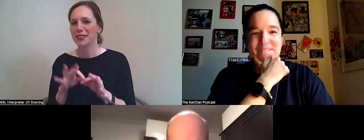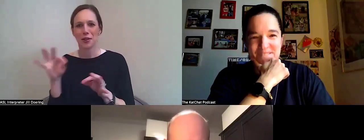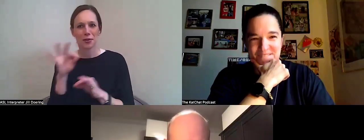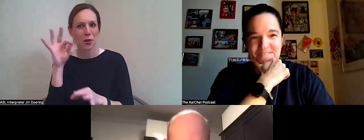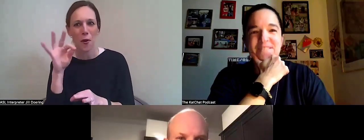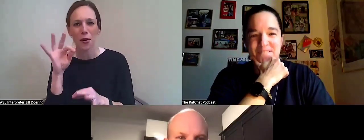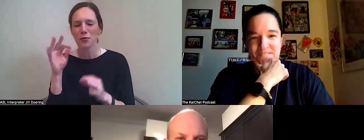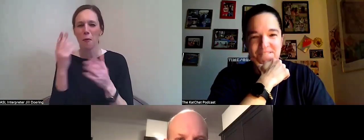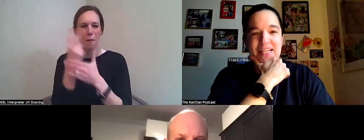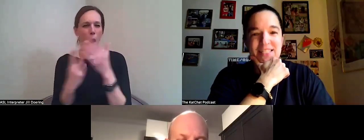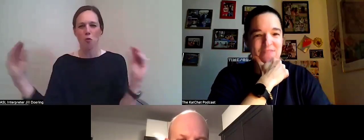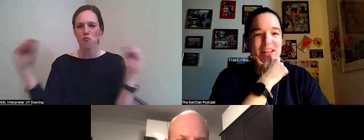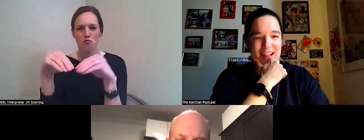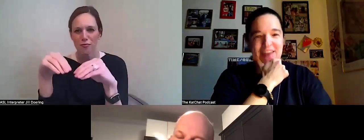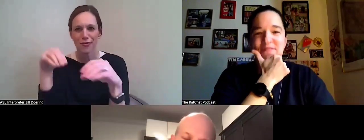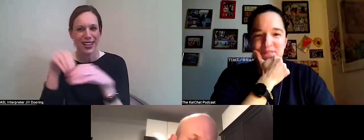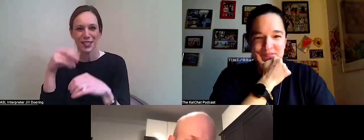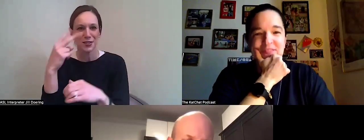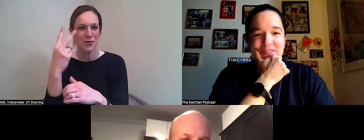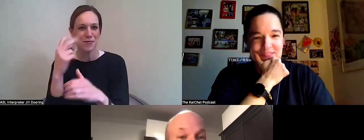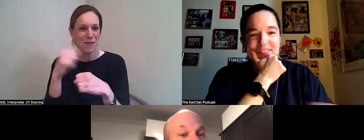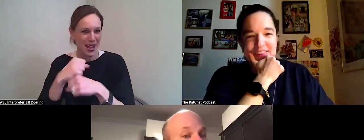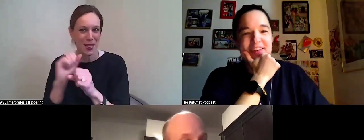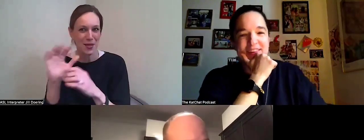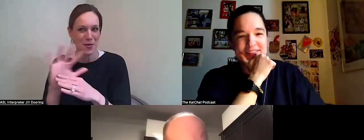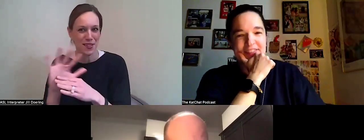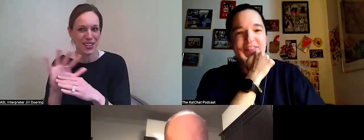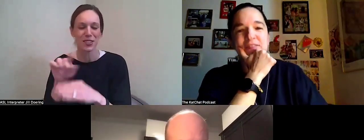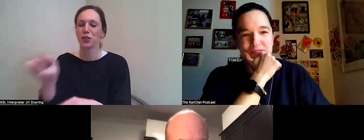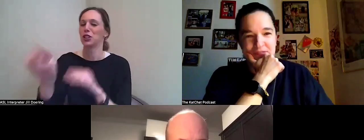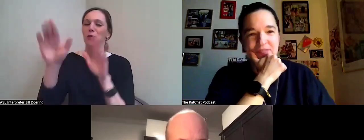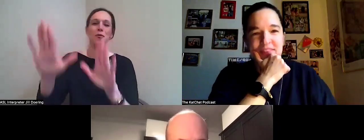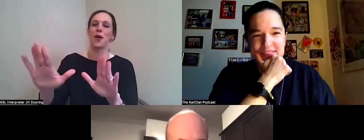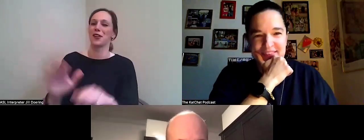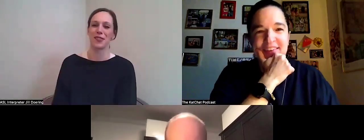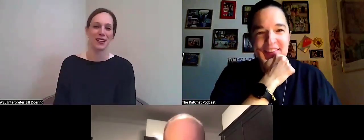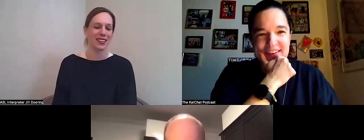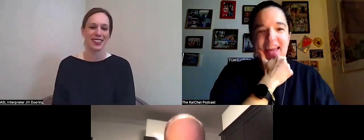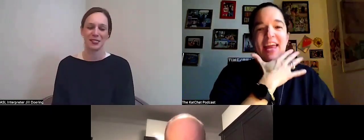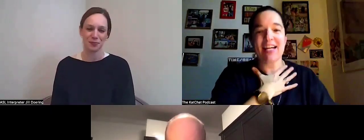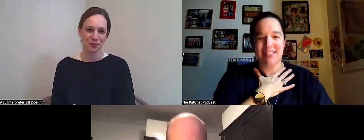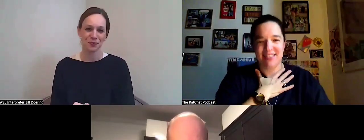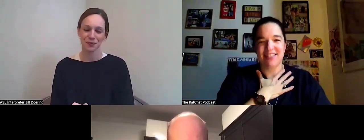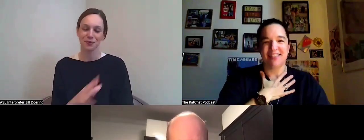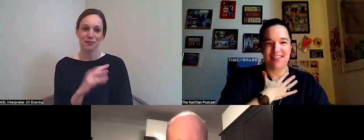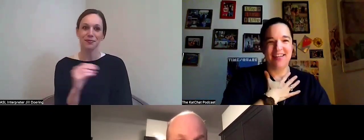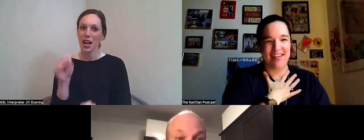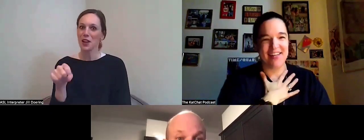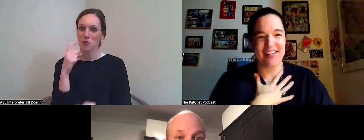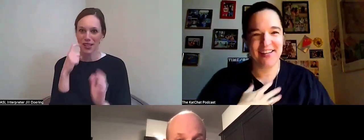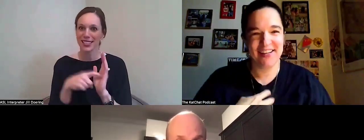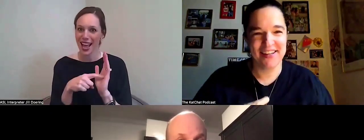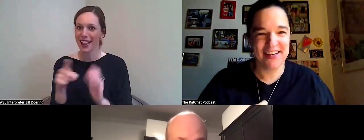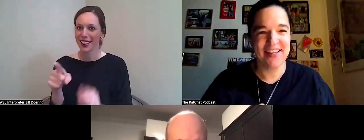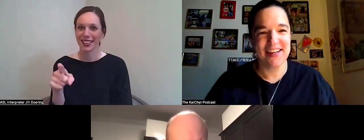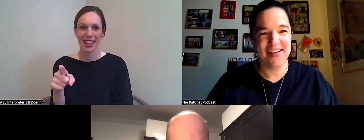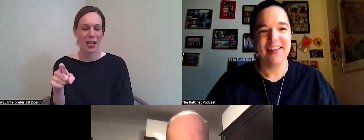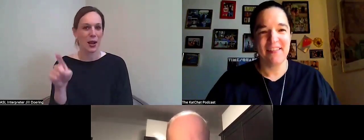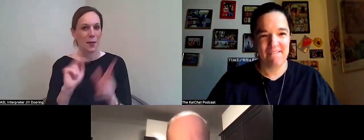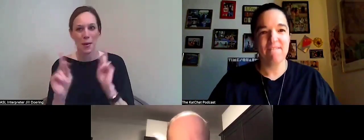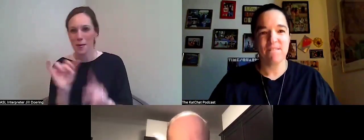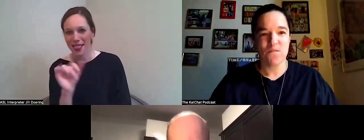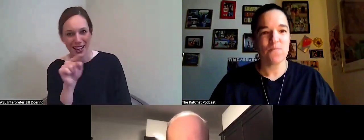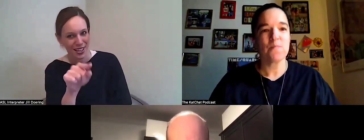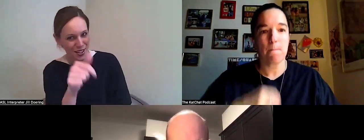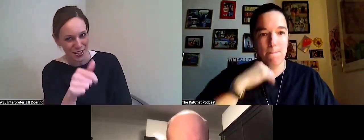these movies. So Definitely. she was wonderful, and you can tell, Yeah, like, so many people like yourself really